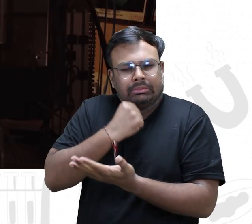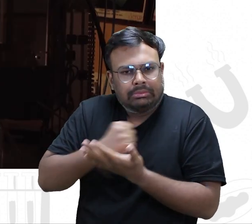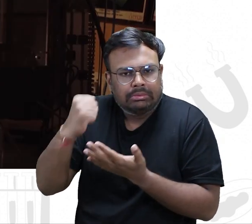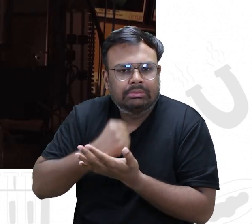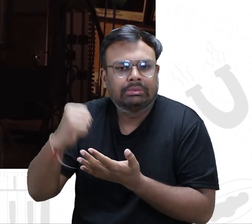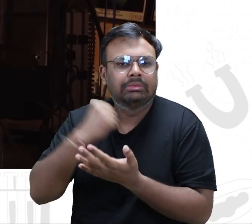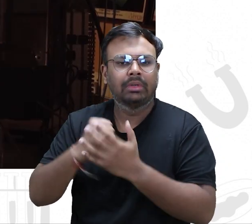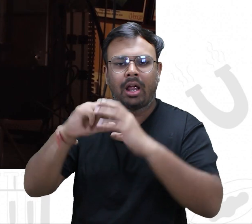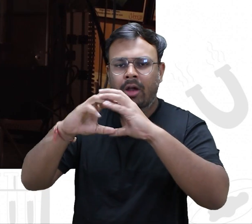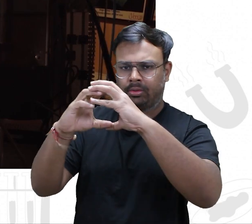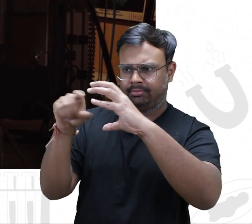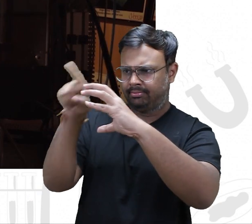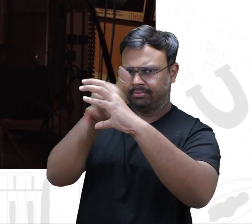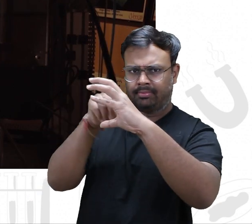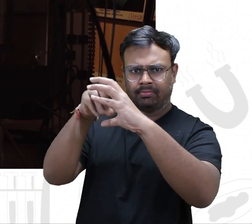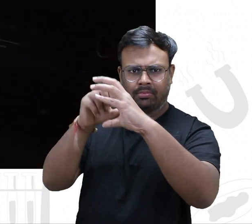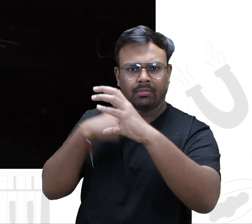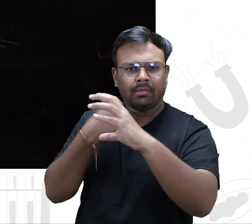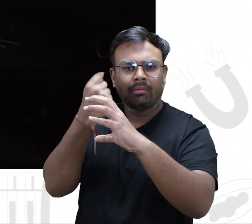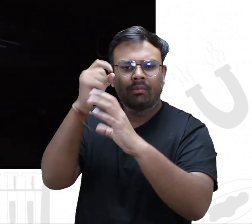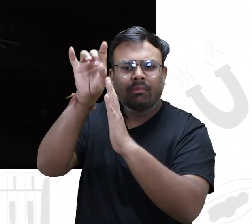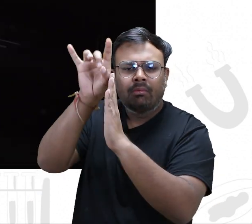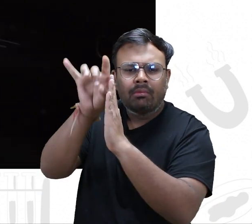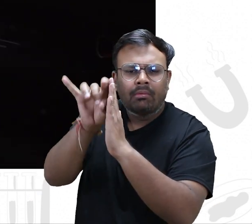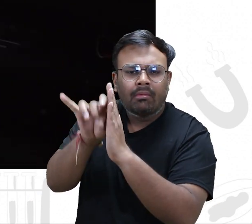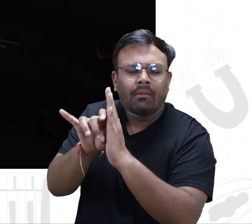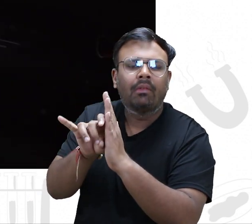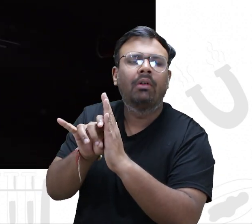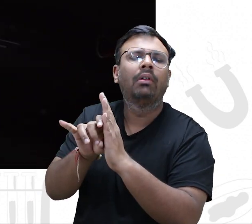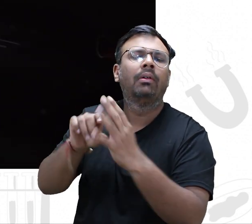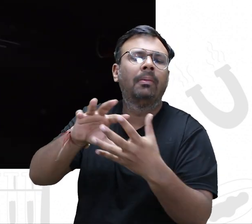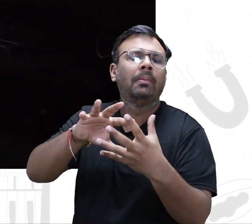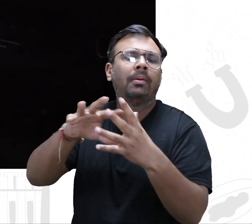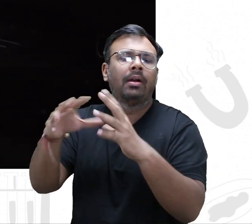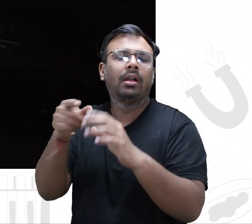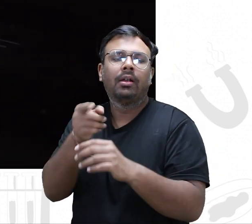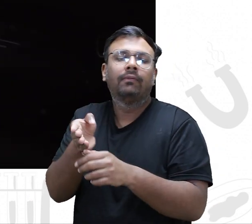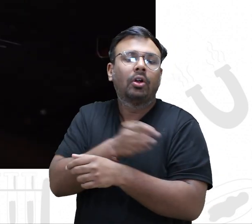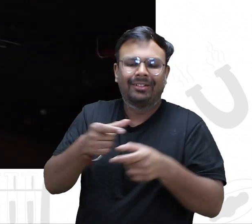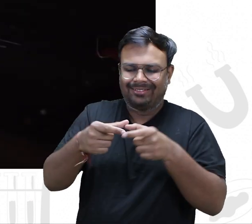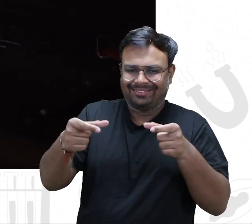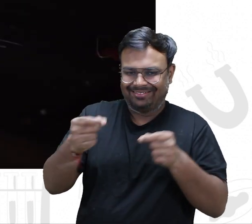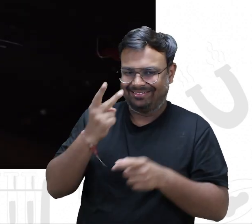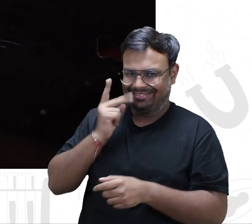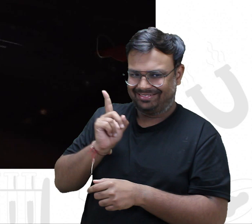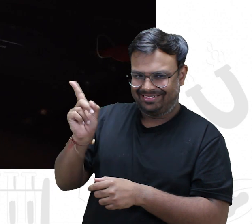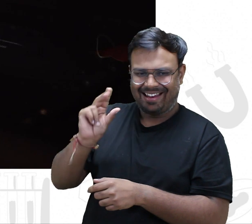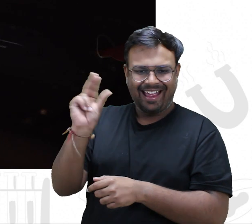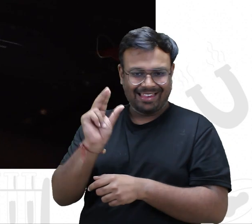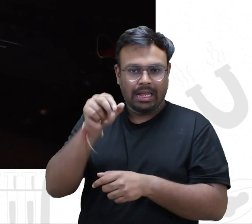am trying to understand what molecular mechanisms are involved during development of primitive endoderm, which give rise to yolk sac precursor